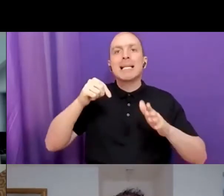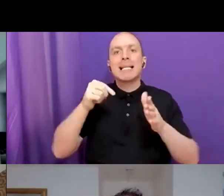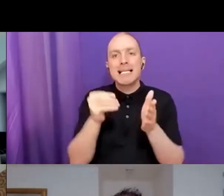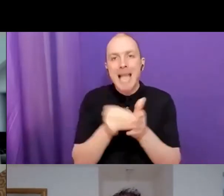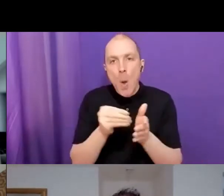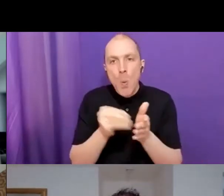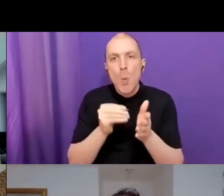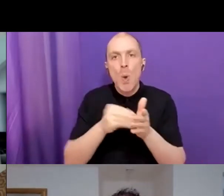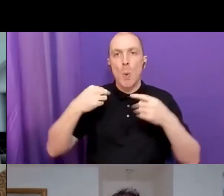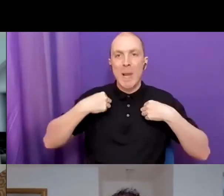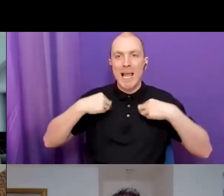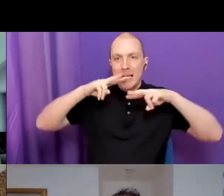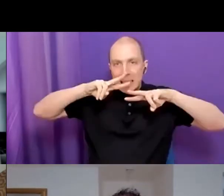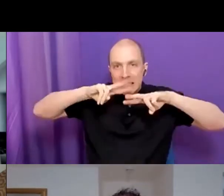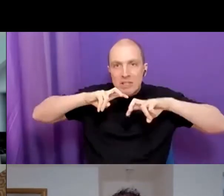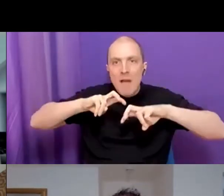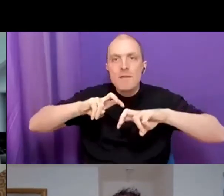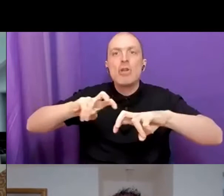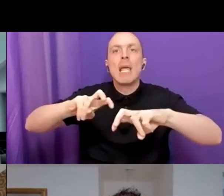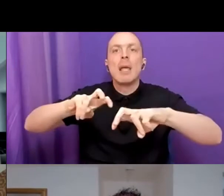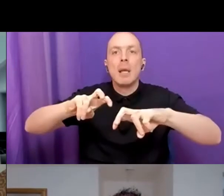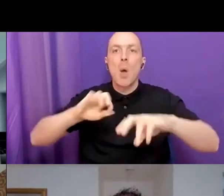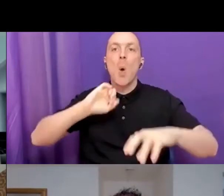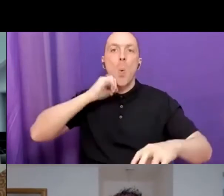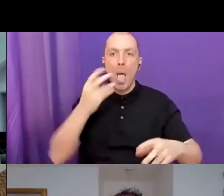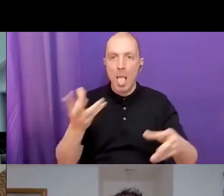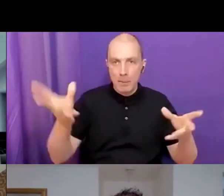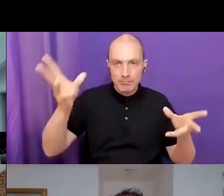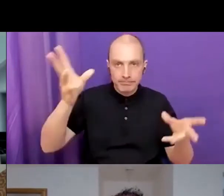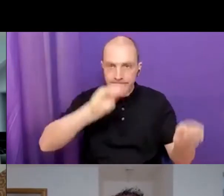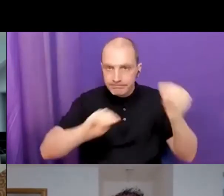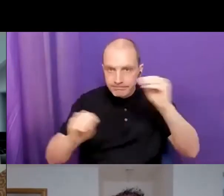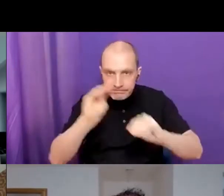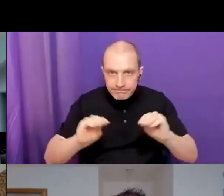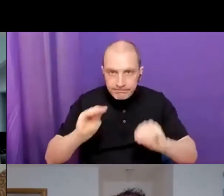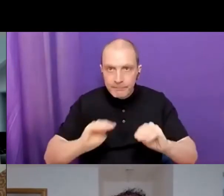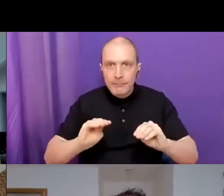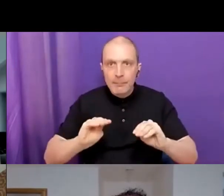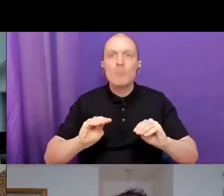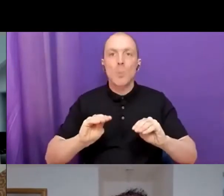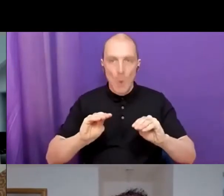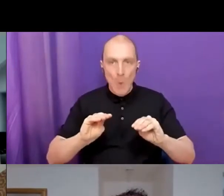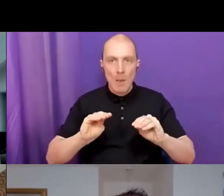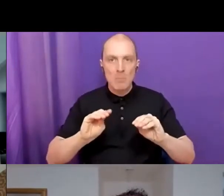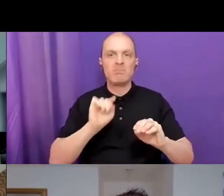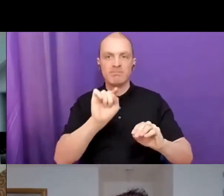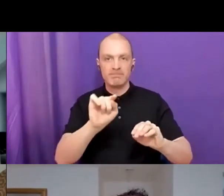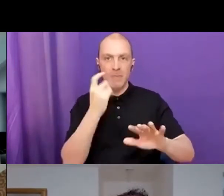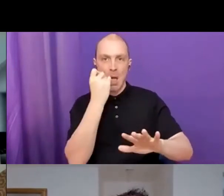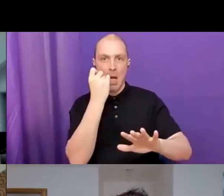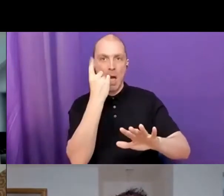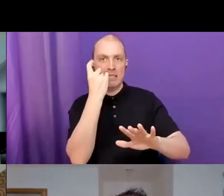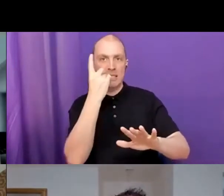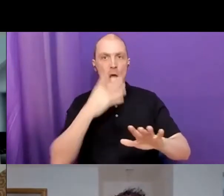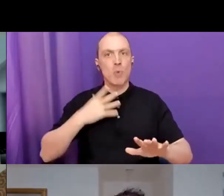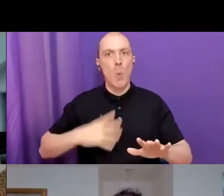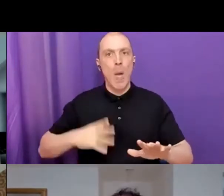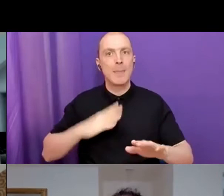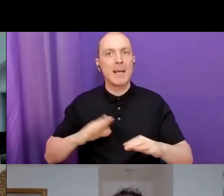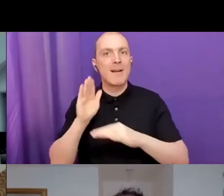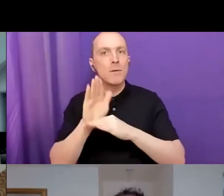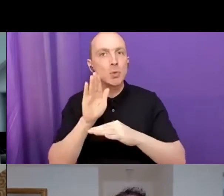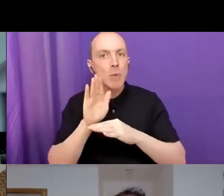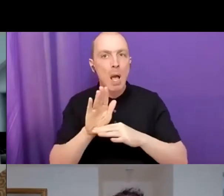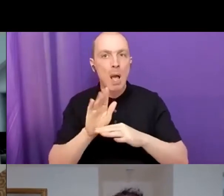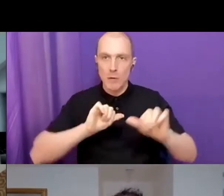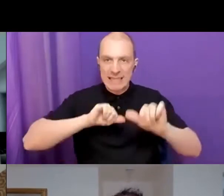of our intelligence gathering exercise. This will then help us inform the requirements for our future systems and